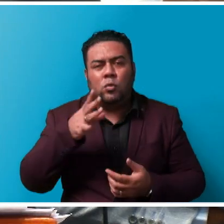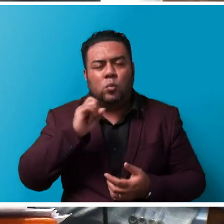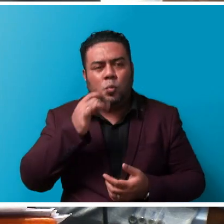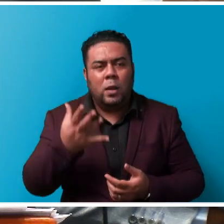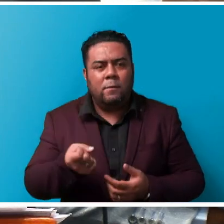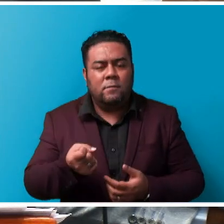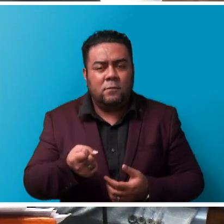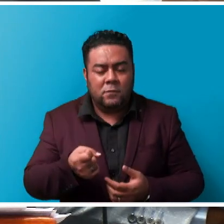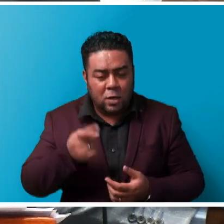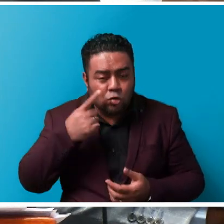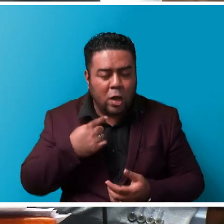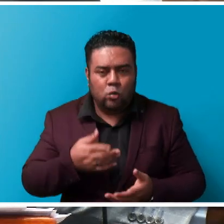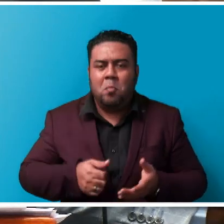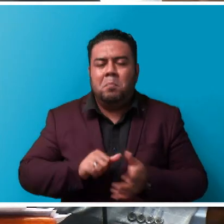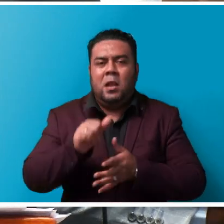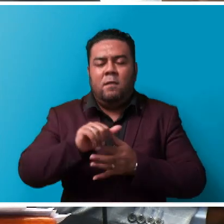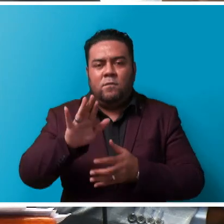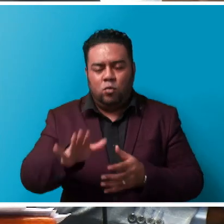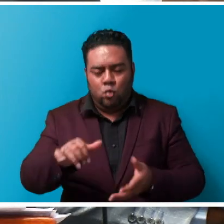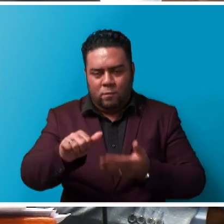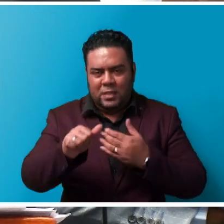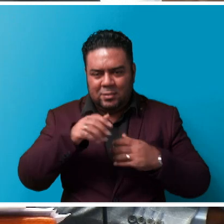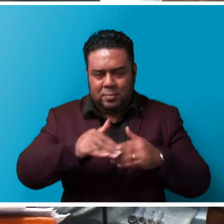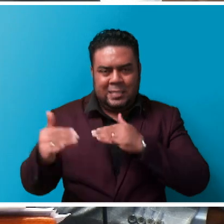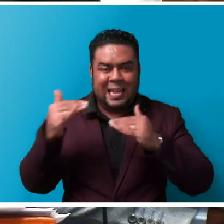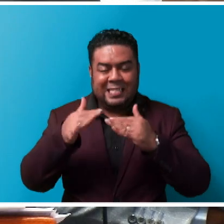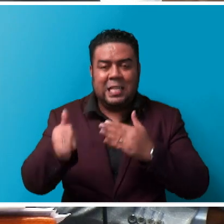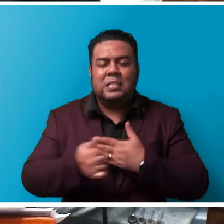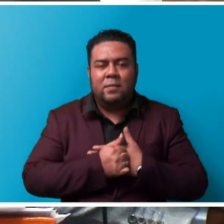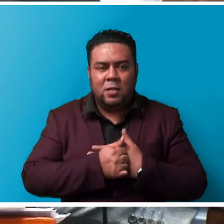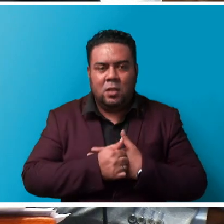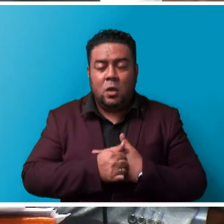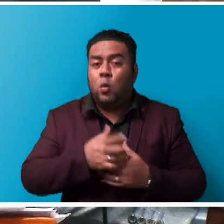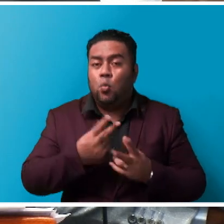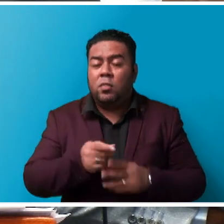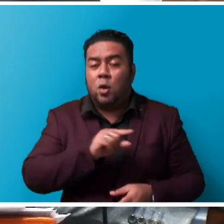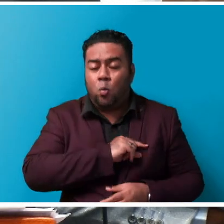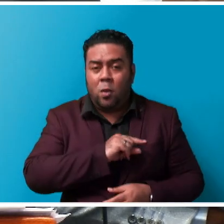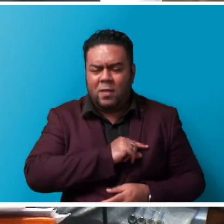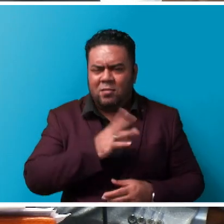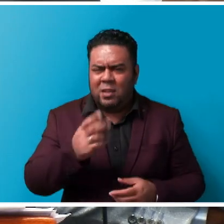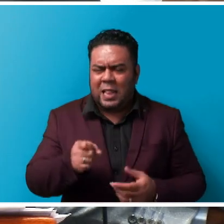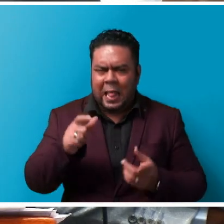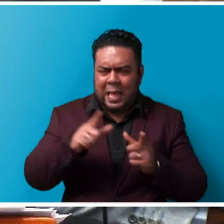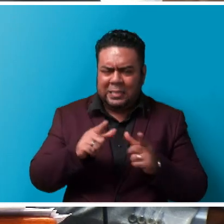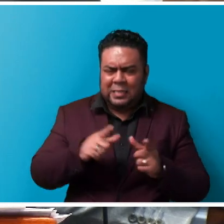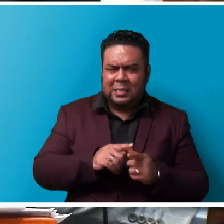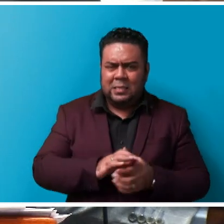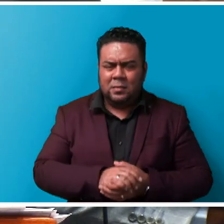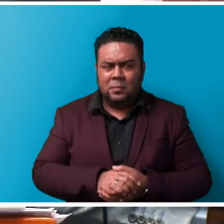maintain the standards and safety. With the qualification and licensing department,